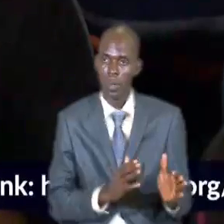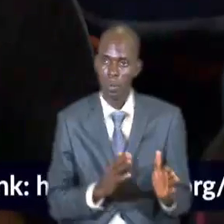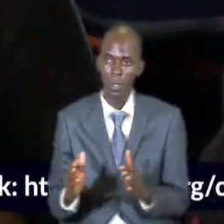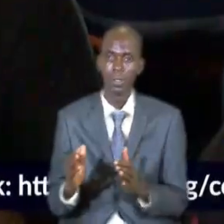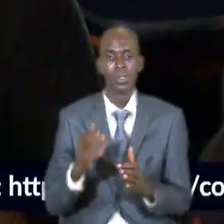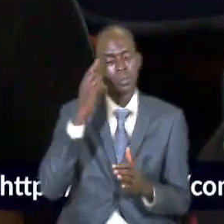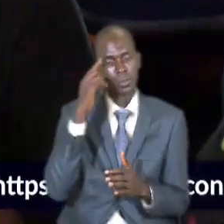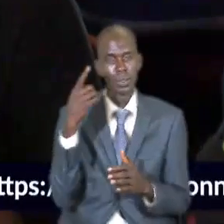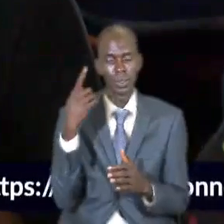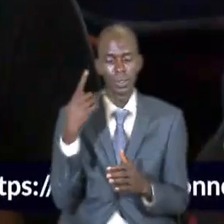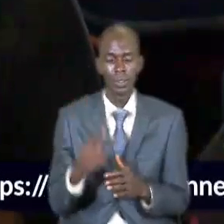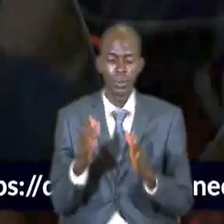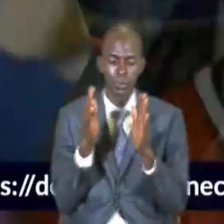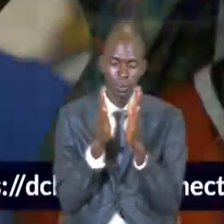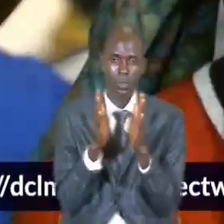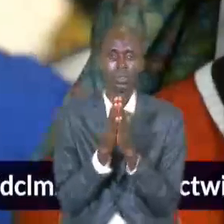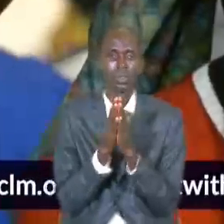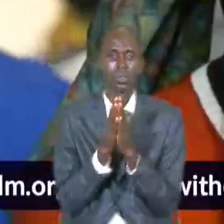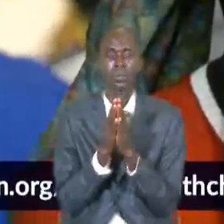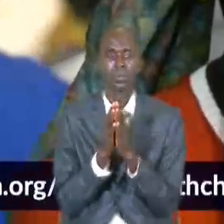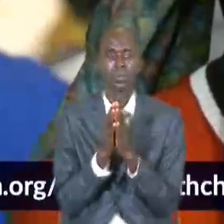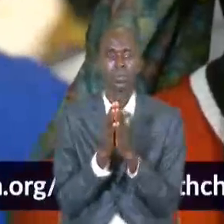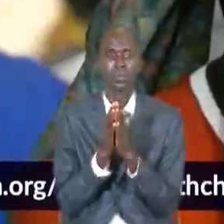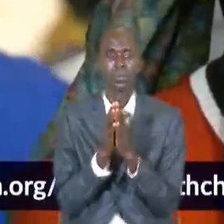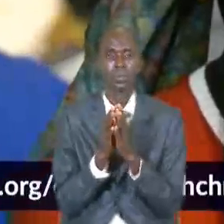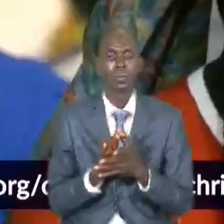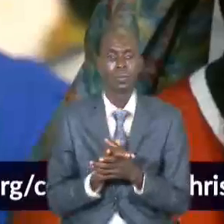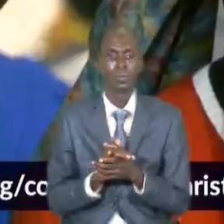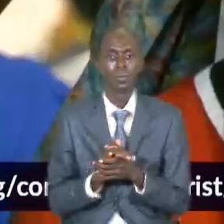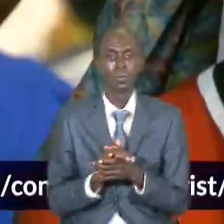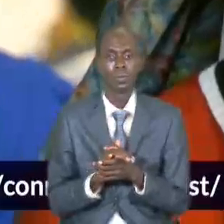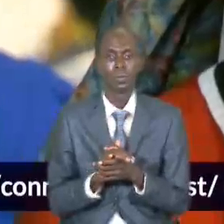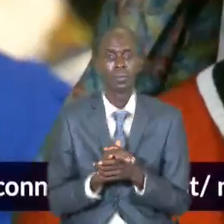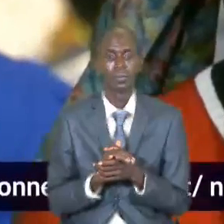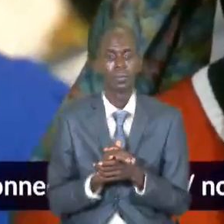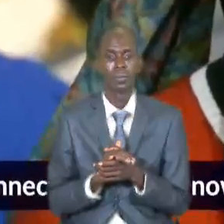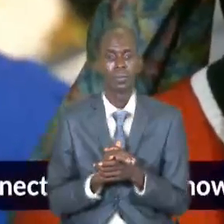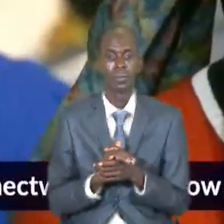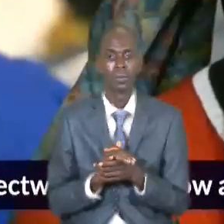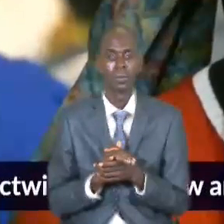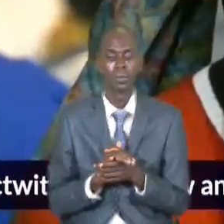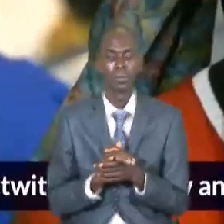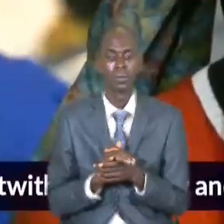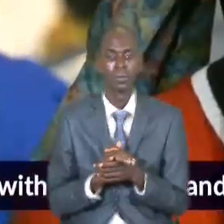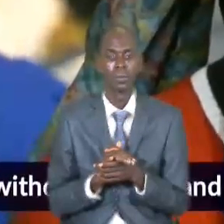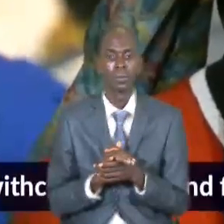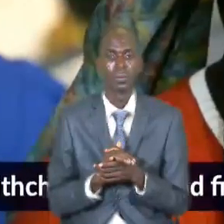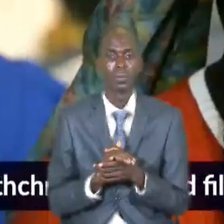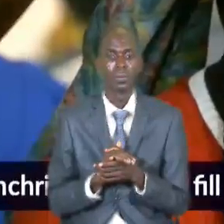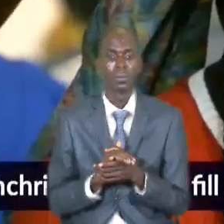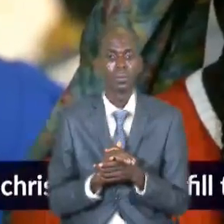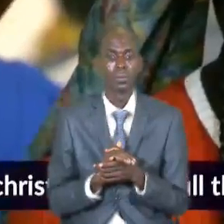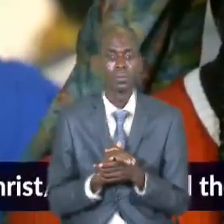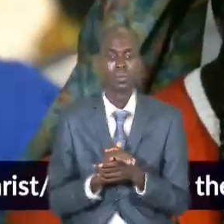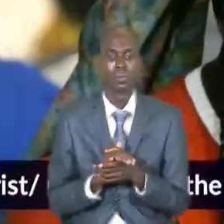my left, counselors, let me know if you are done counseling. Just wave your hand very quickly, because we are